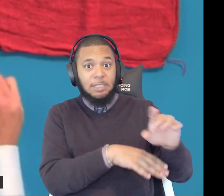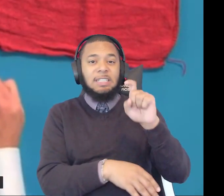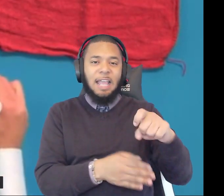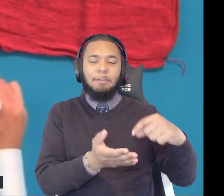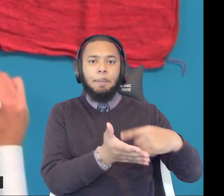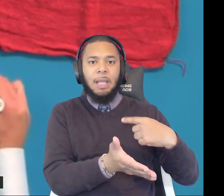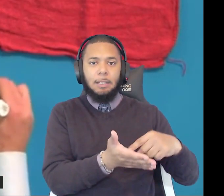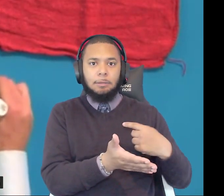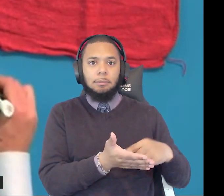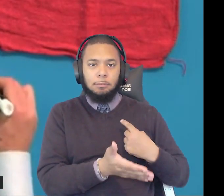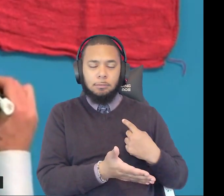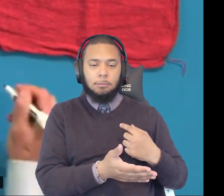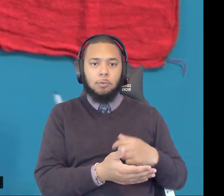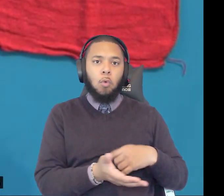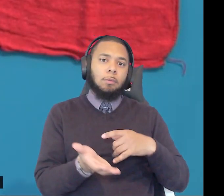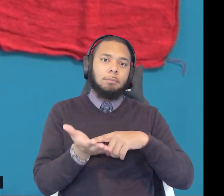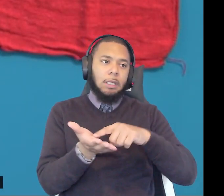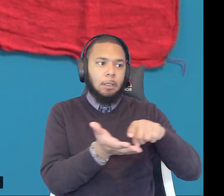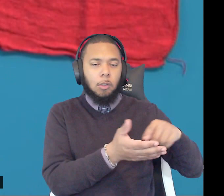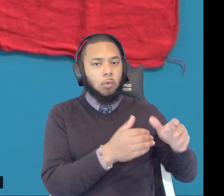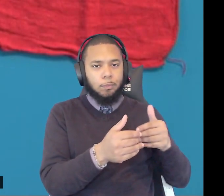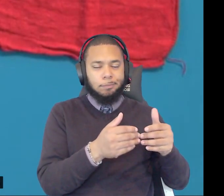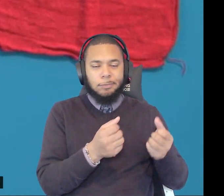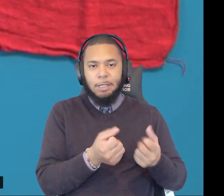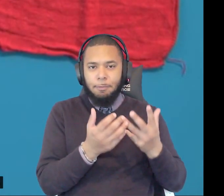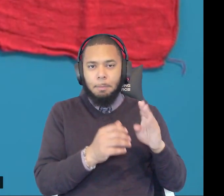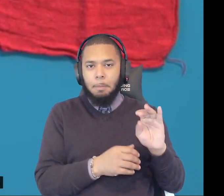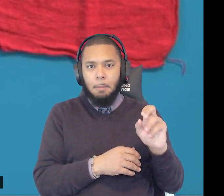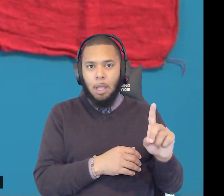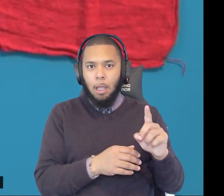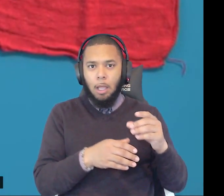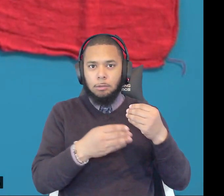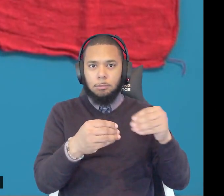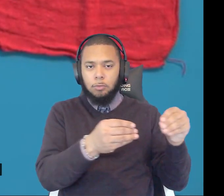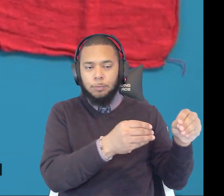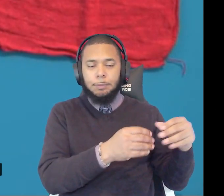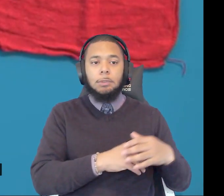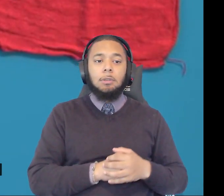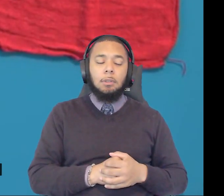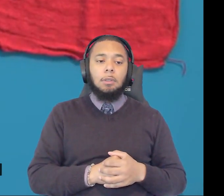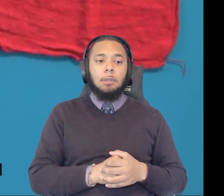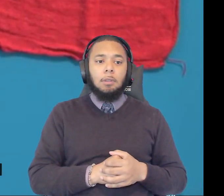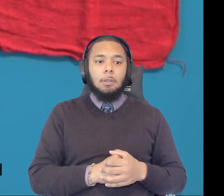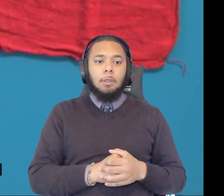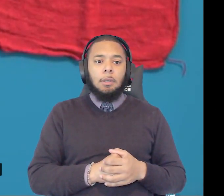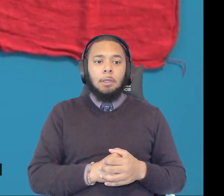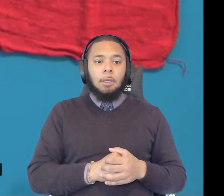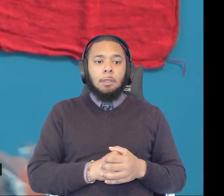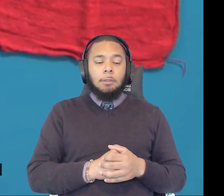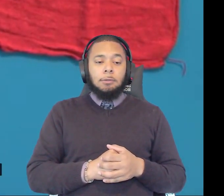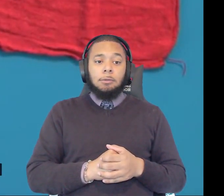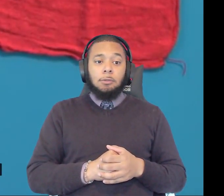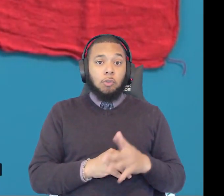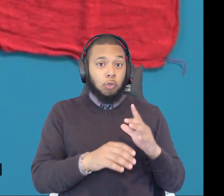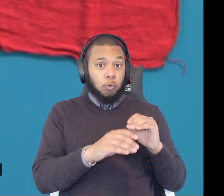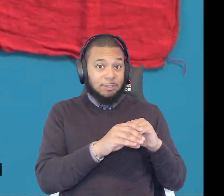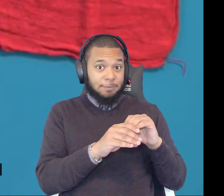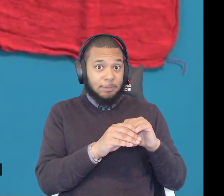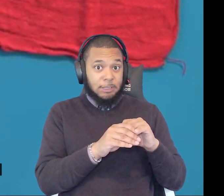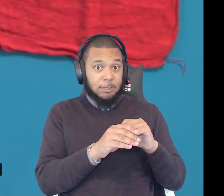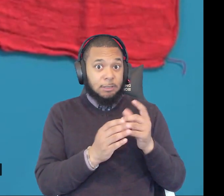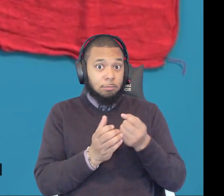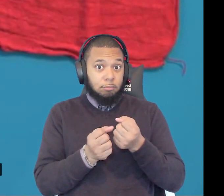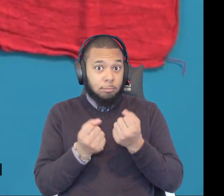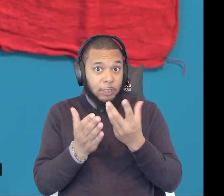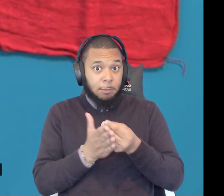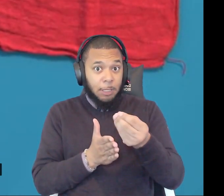And that's you. If you invest in a bond, then you're going to get a certain amount of interest every year. The final thing